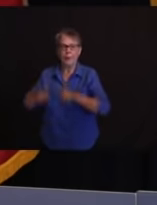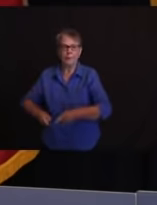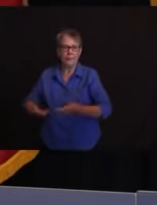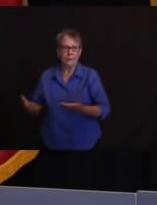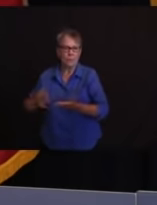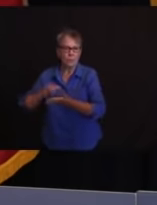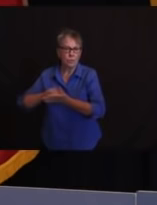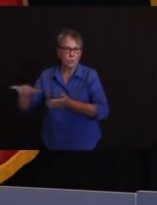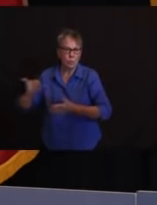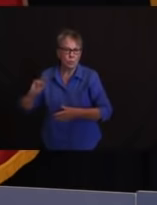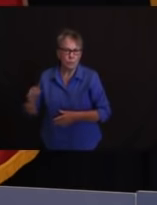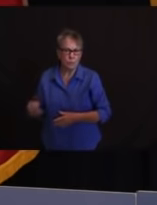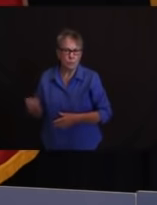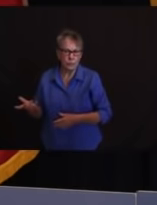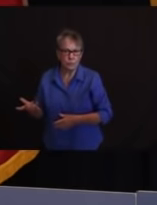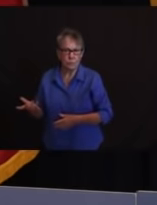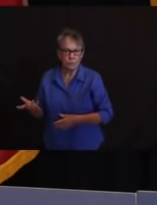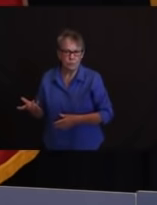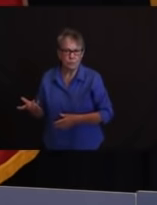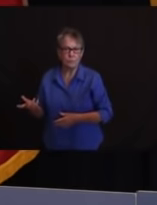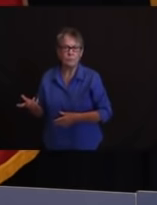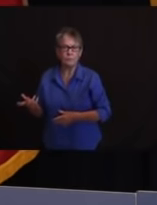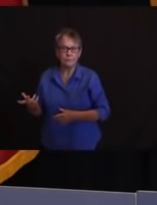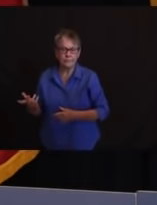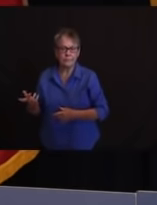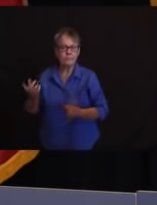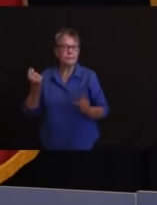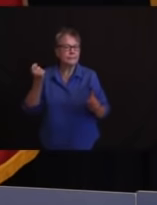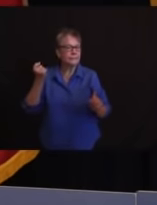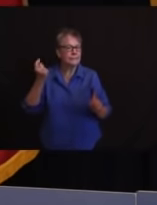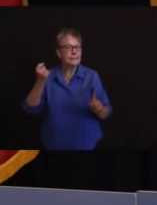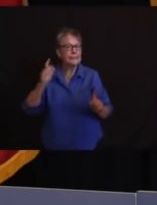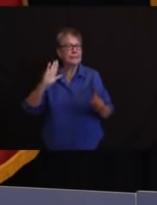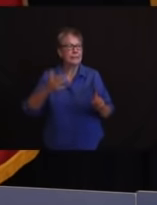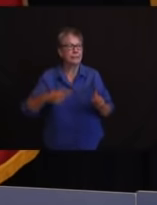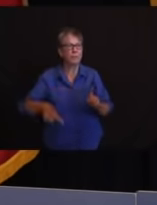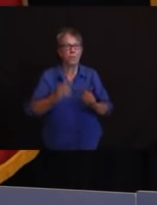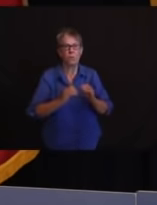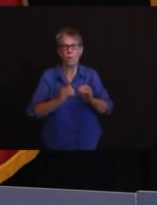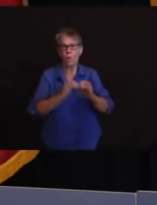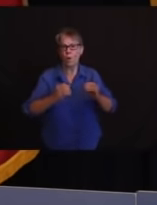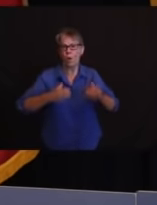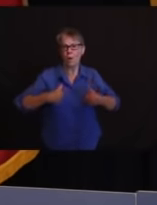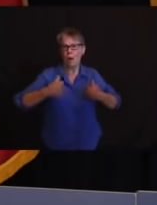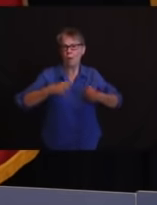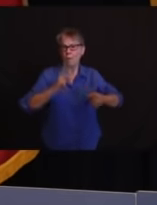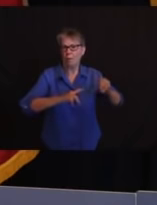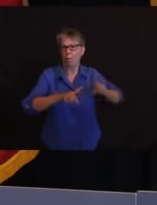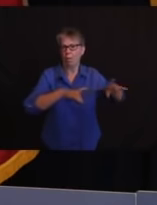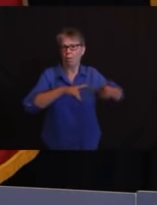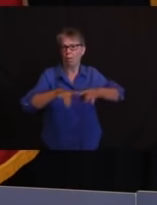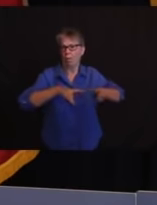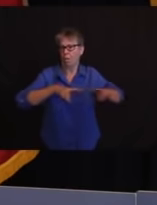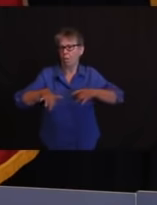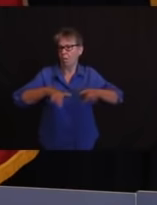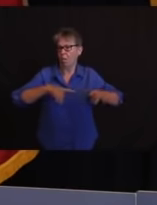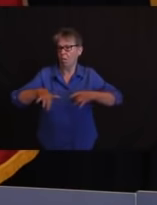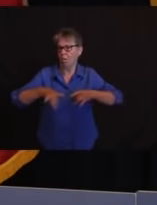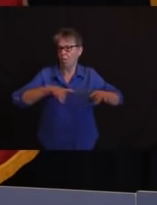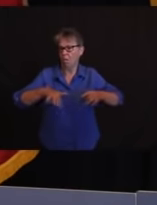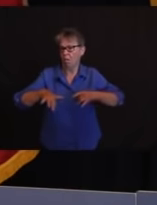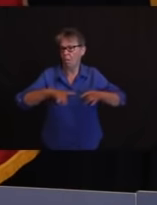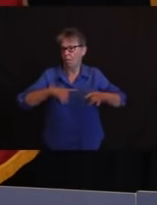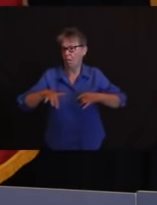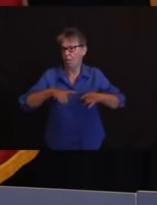country seeing more younger people get ill who luckily tend not to get as sick or as to die. And overall, there has been a learning